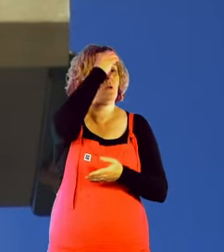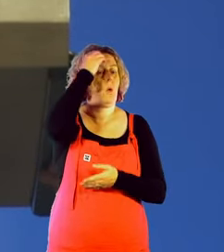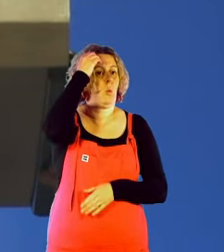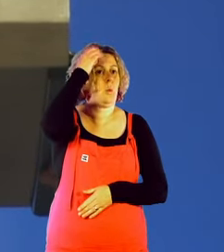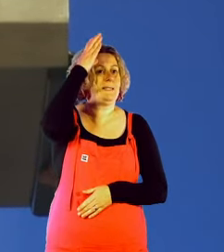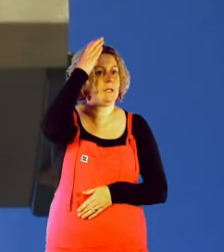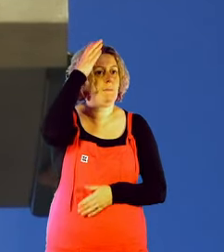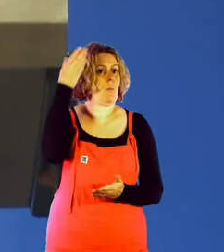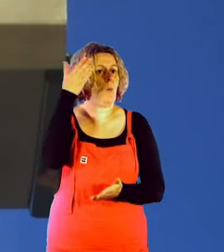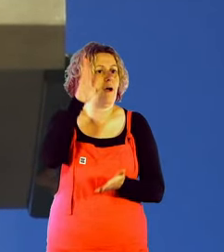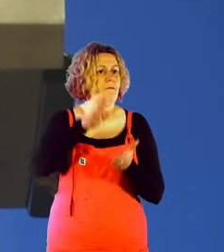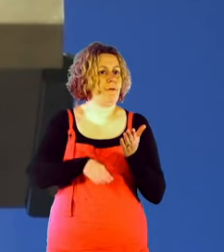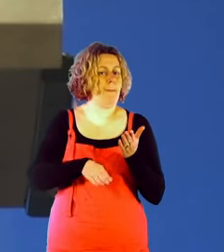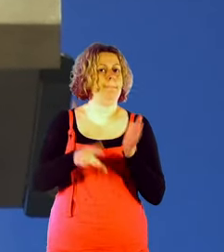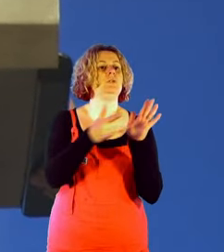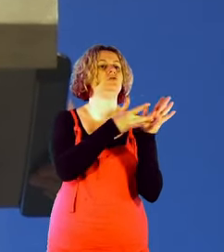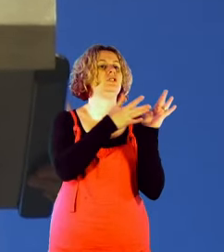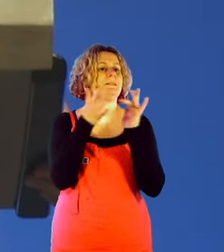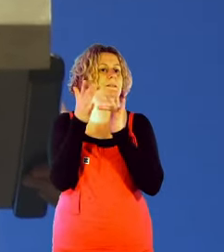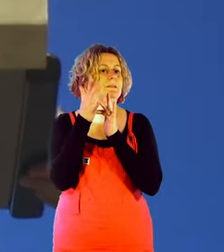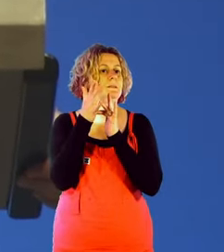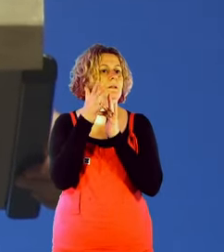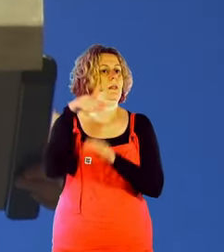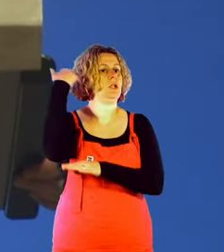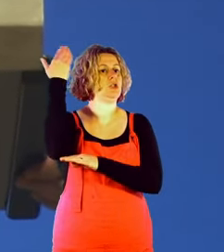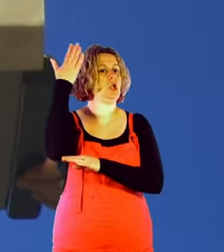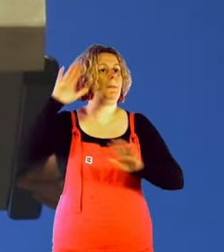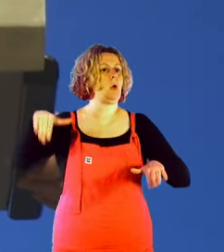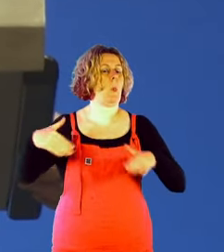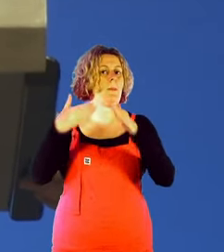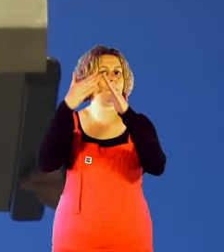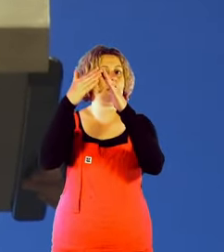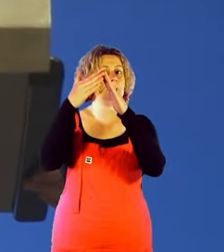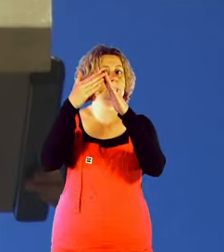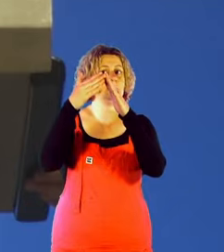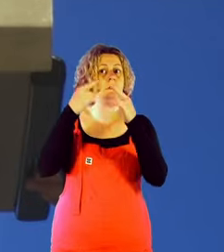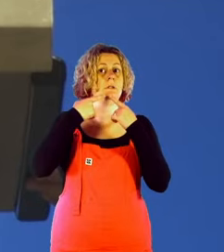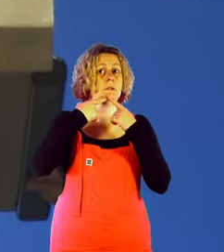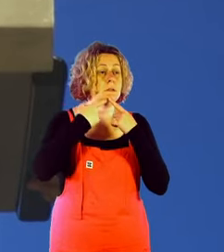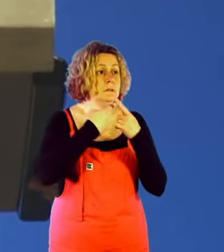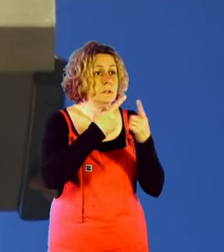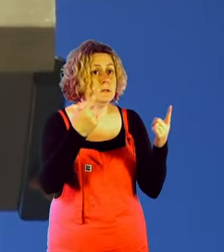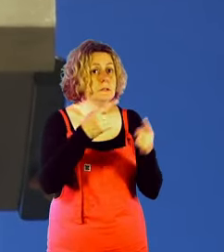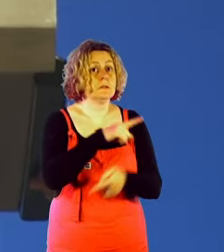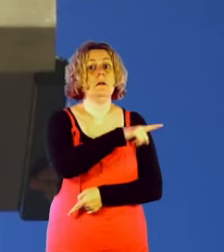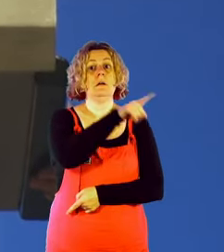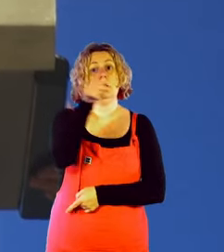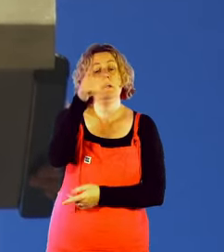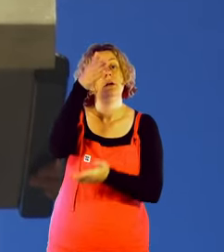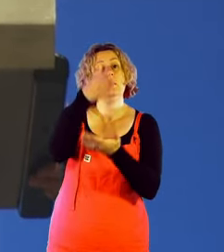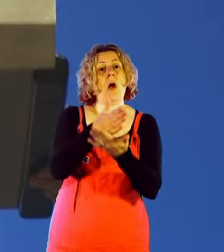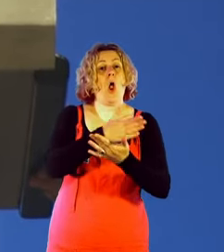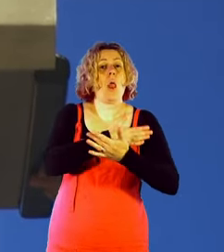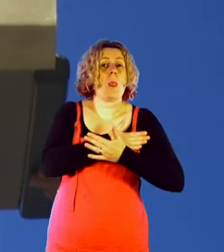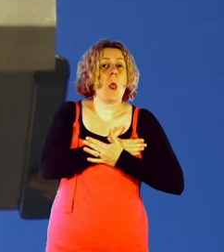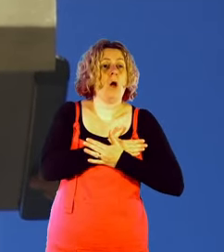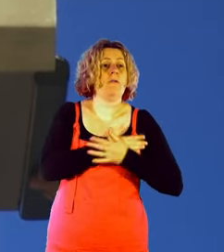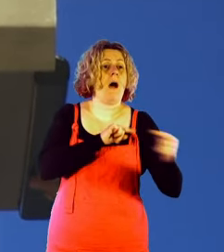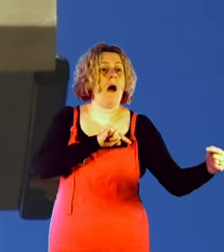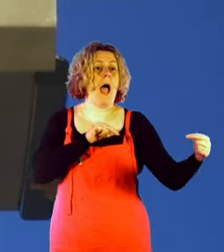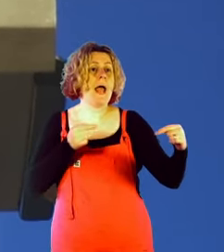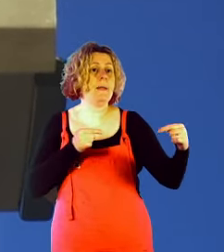Jesus in the Sermon on the Mount, who tells us to love our enemies and pray for those who persecute